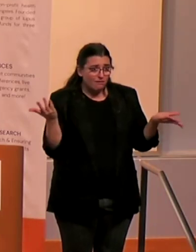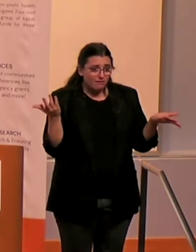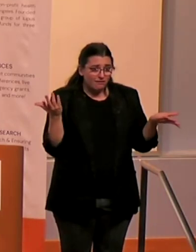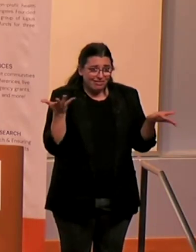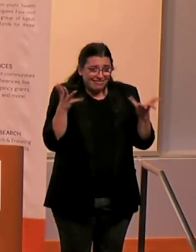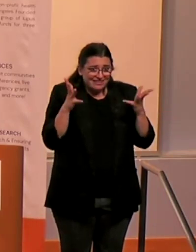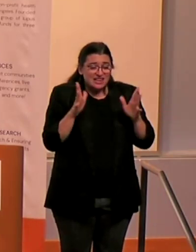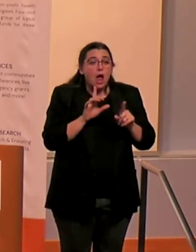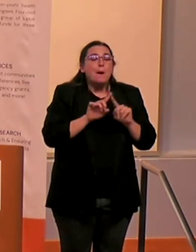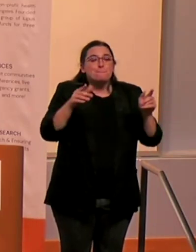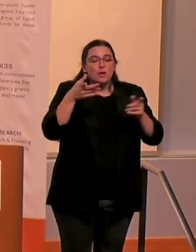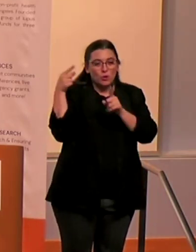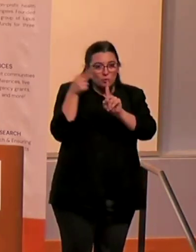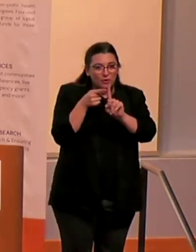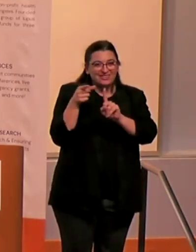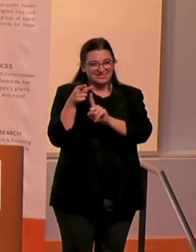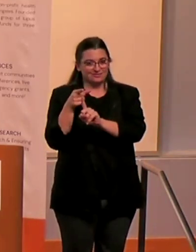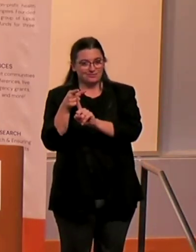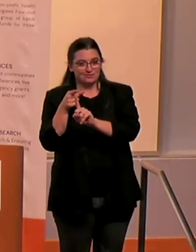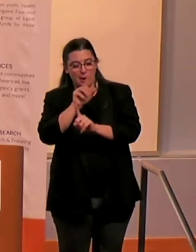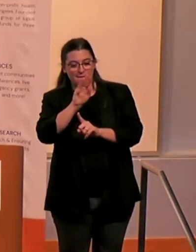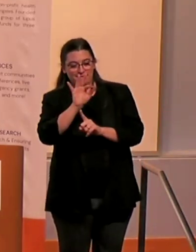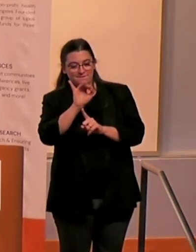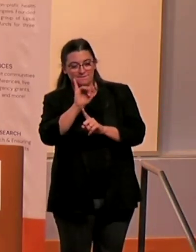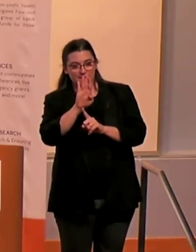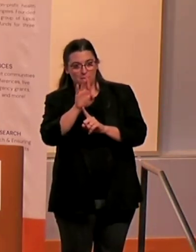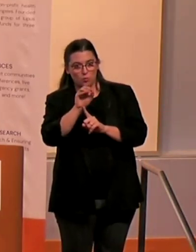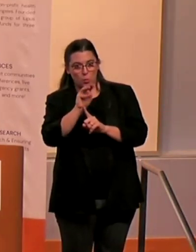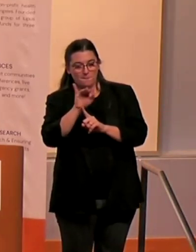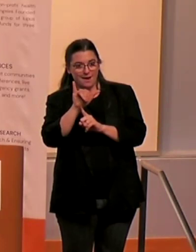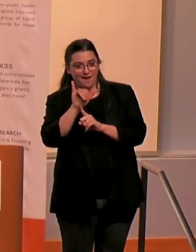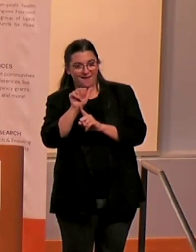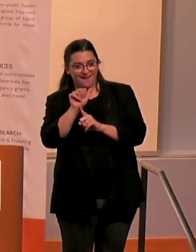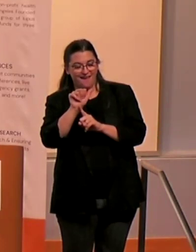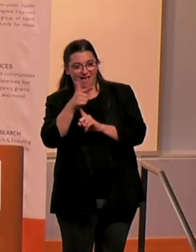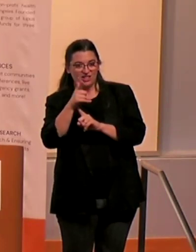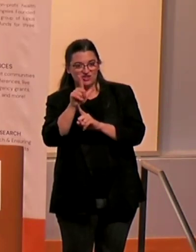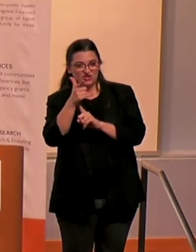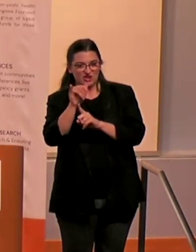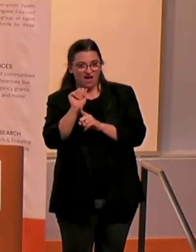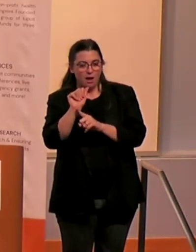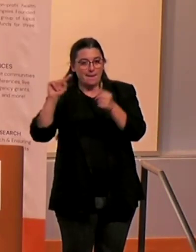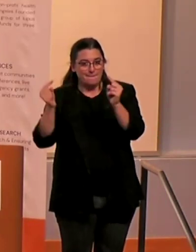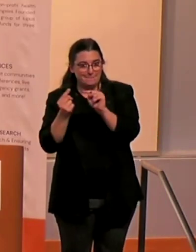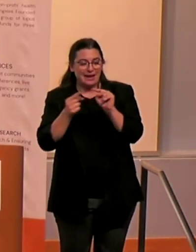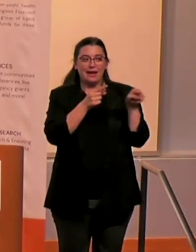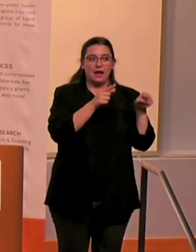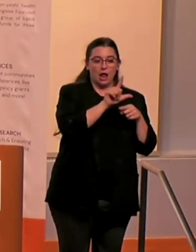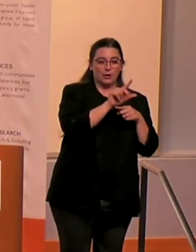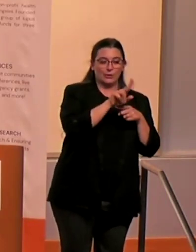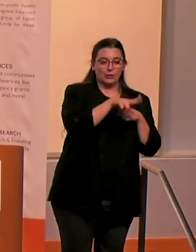lupus, then I would have probably still been called crazy and just been at the ER asking, "Help me, help